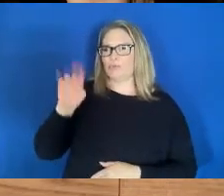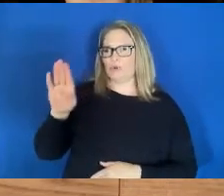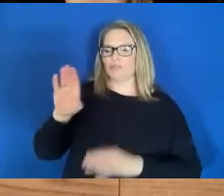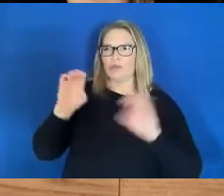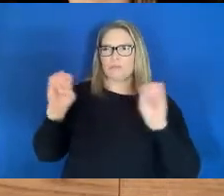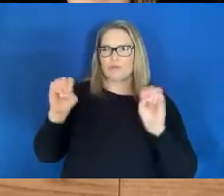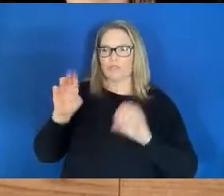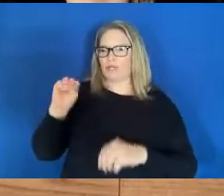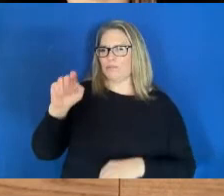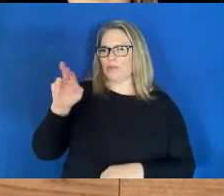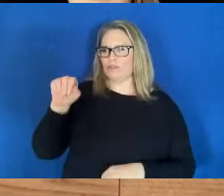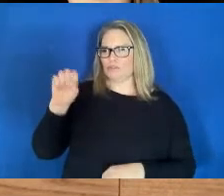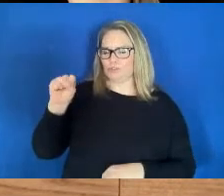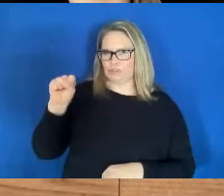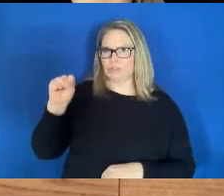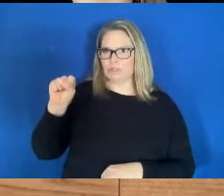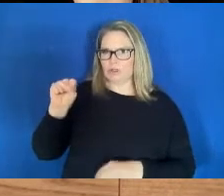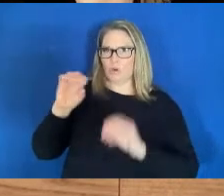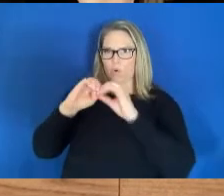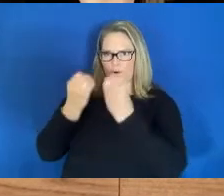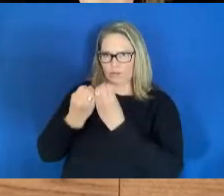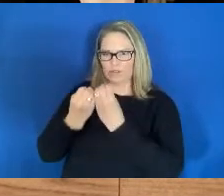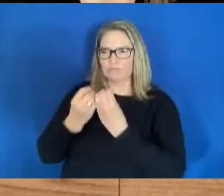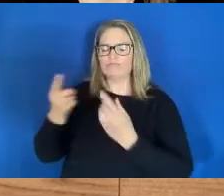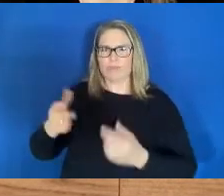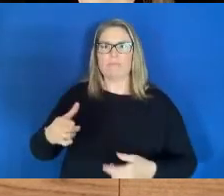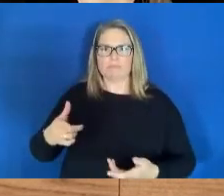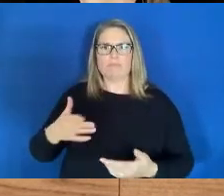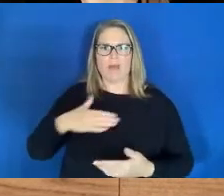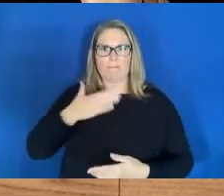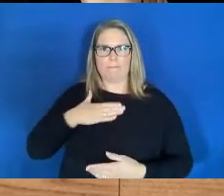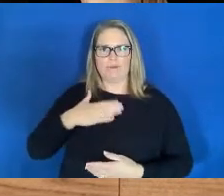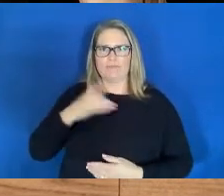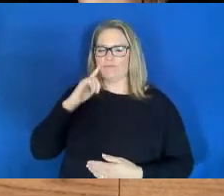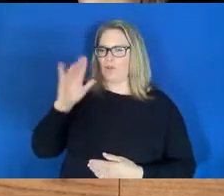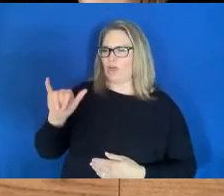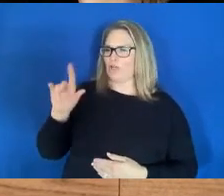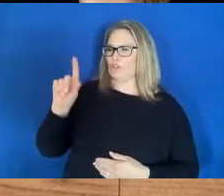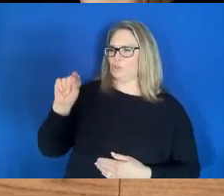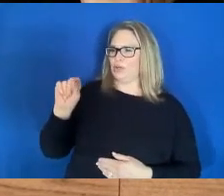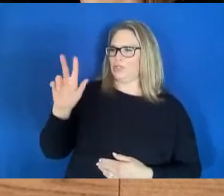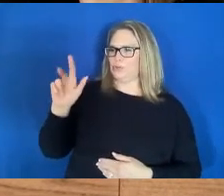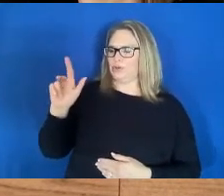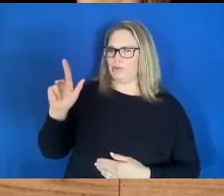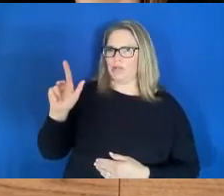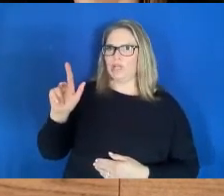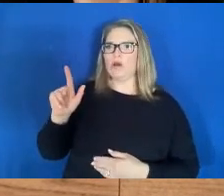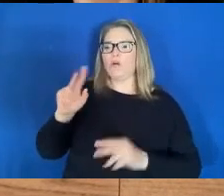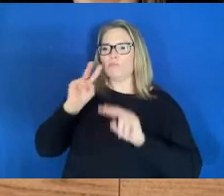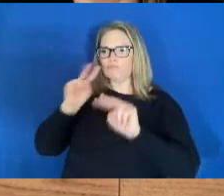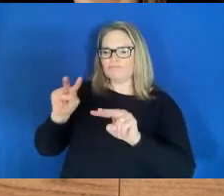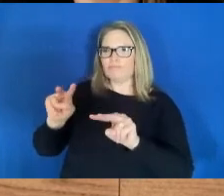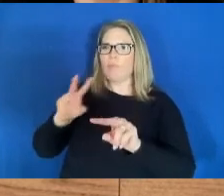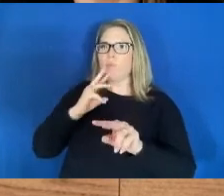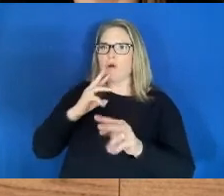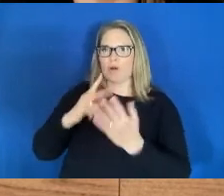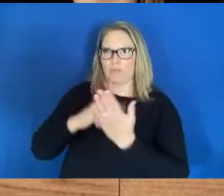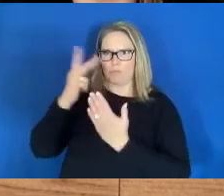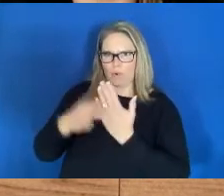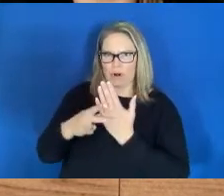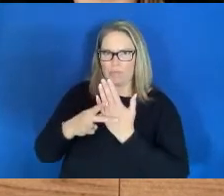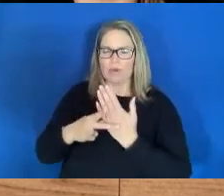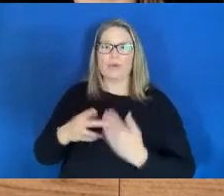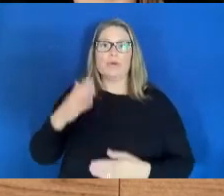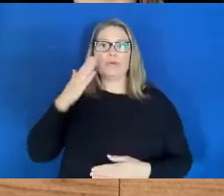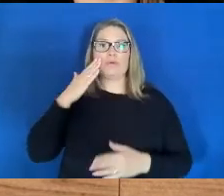with our partners in launching the 2023 Riverwatch program. We know how important this program is